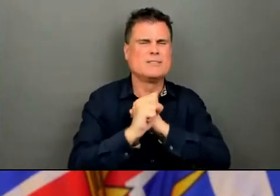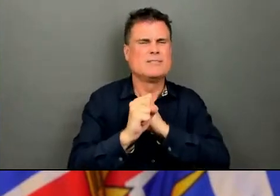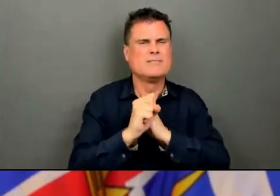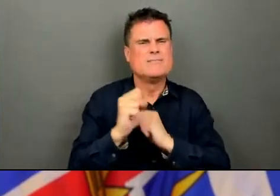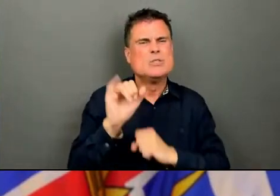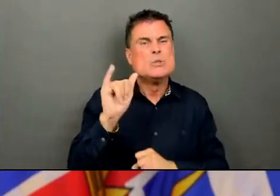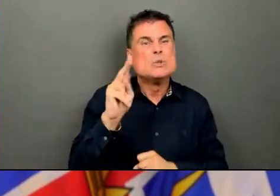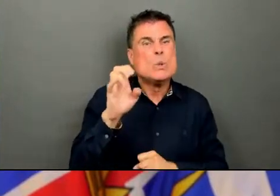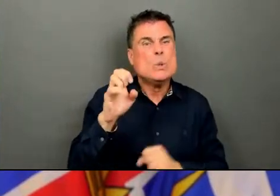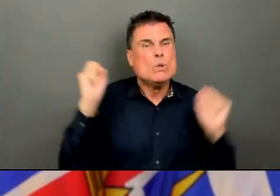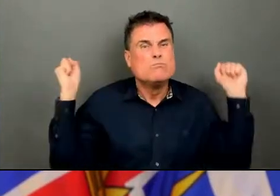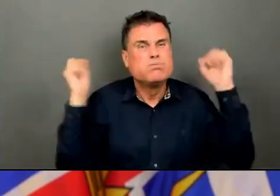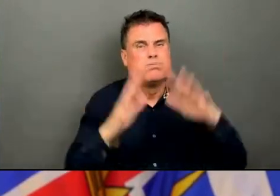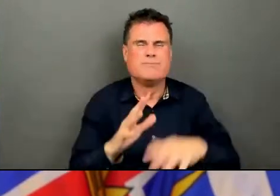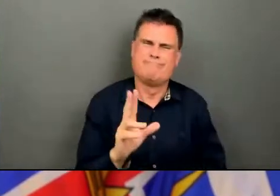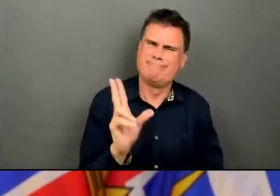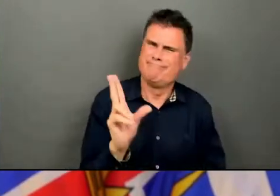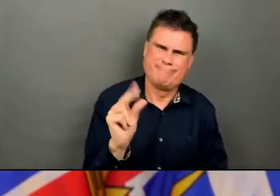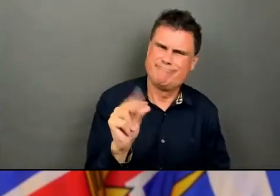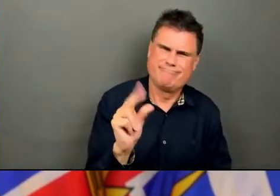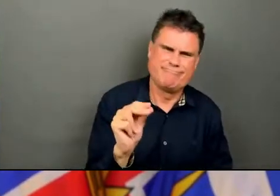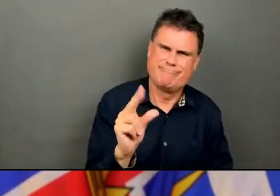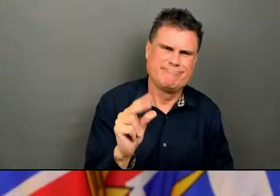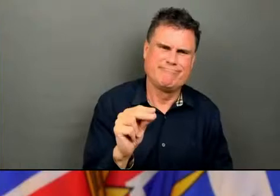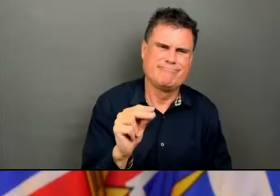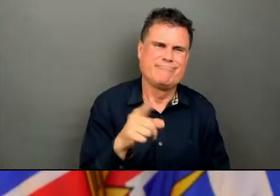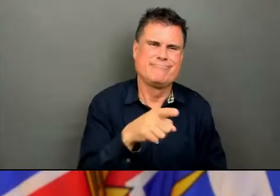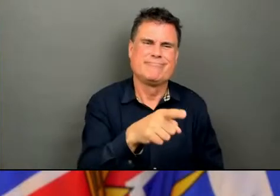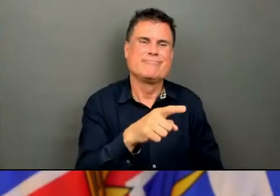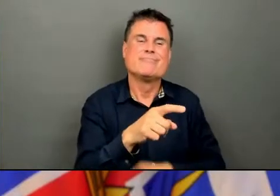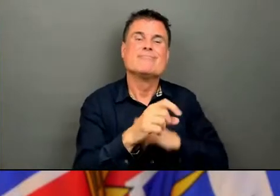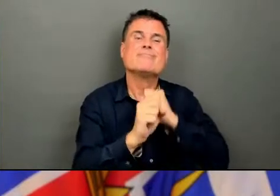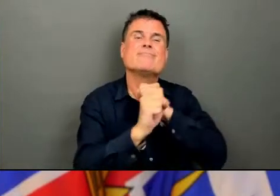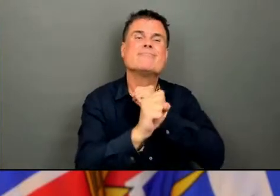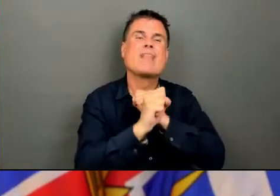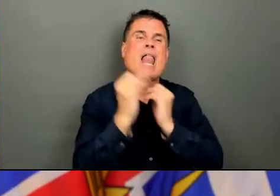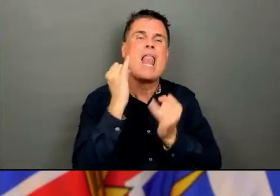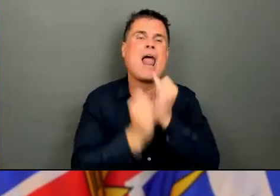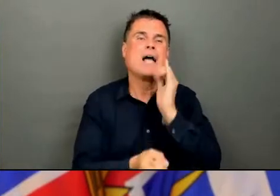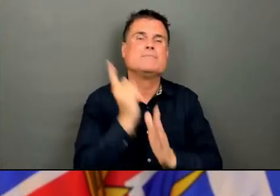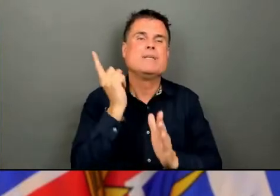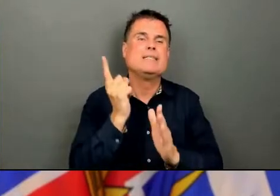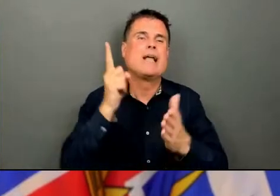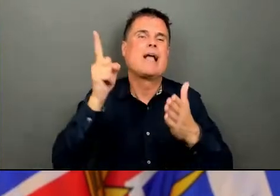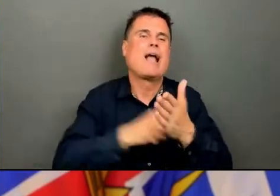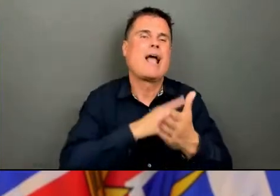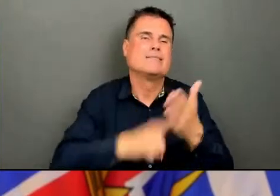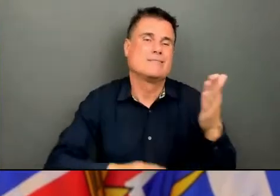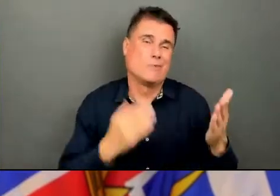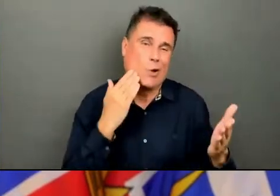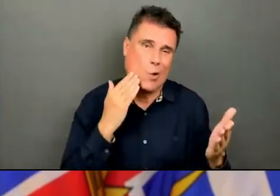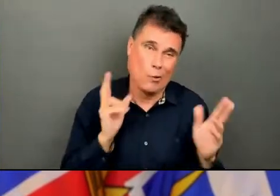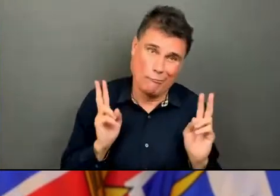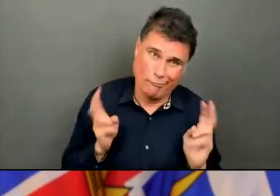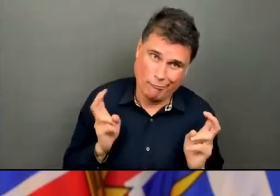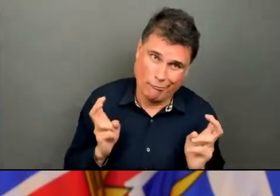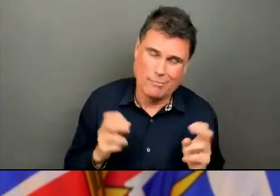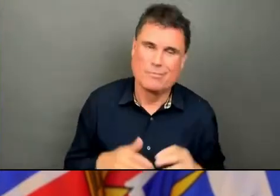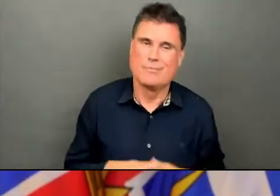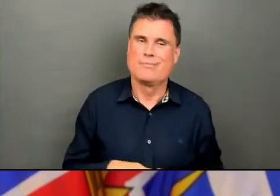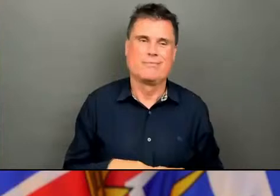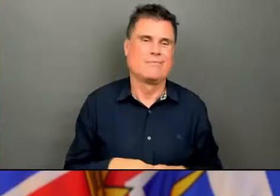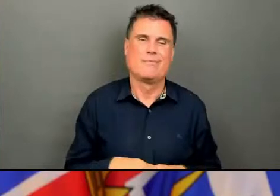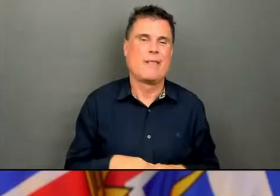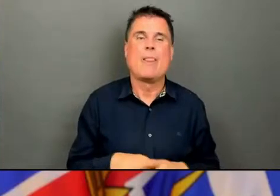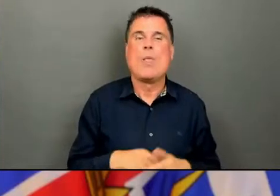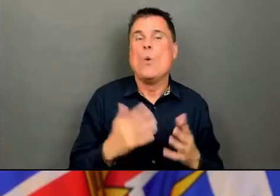why promoters don't cancel until closer to the date when they have better understanding of what actually restrictions are going to be in